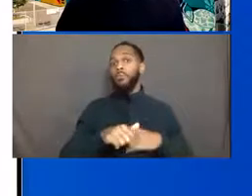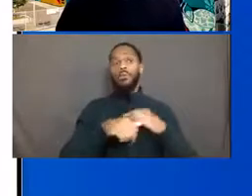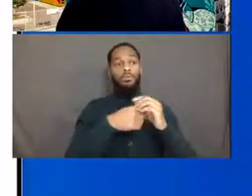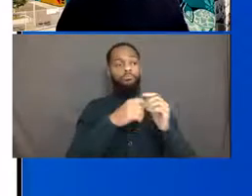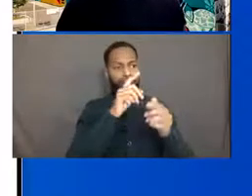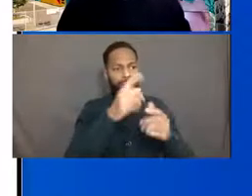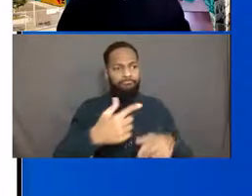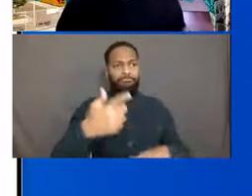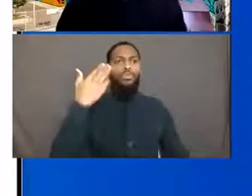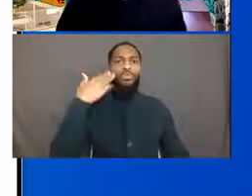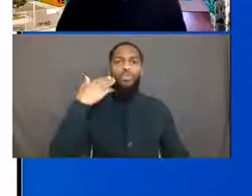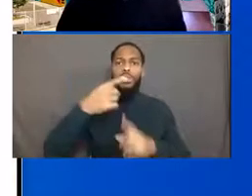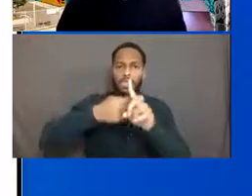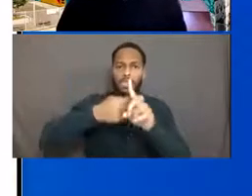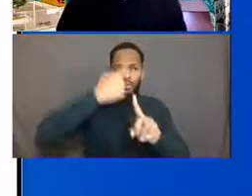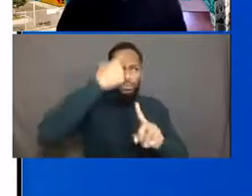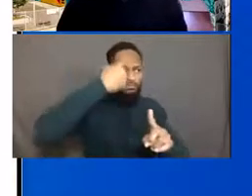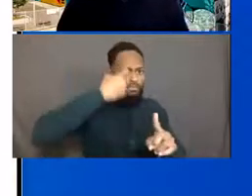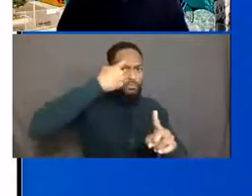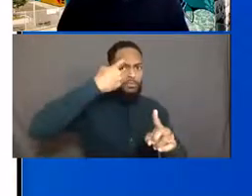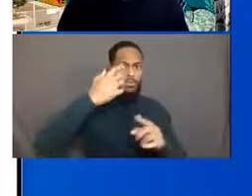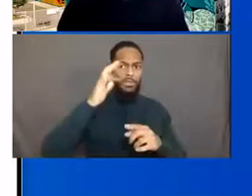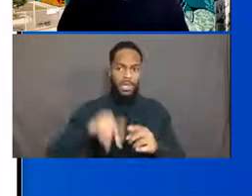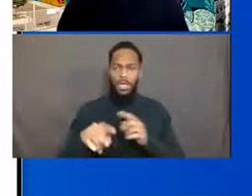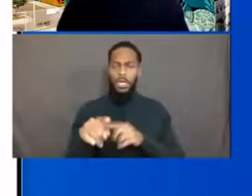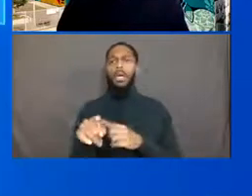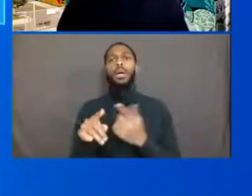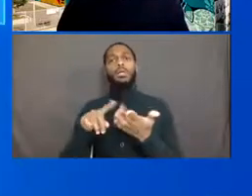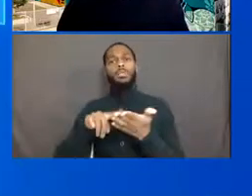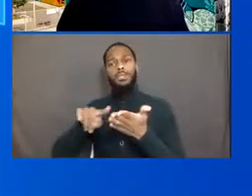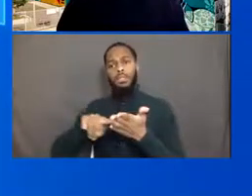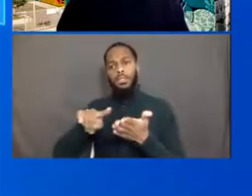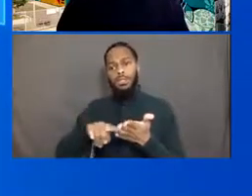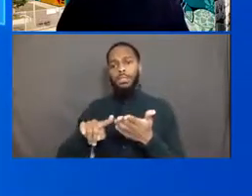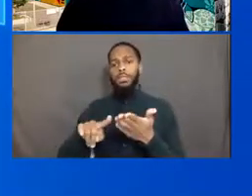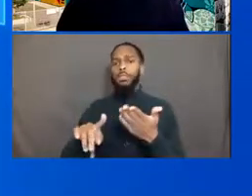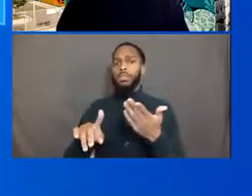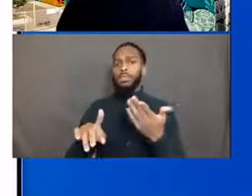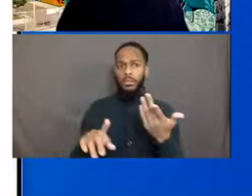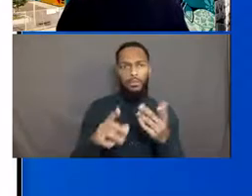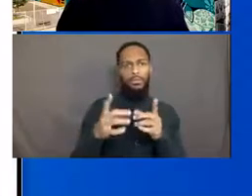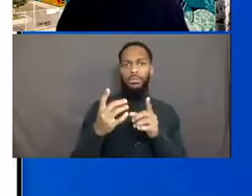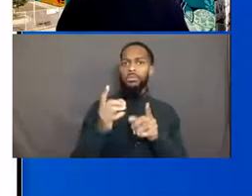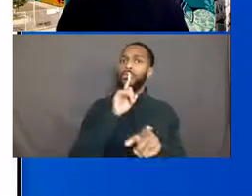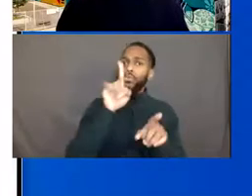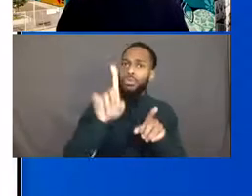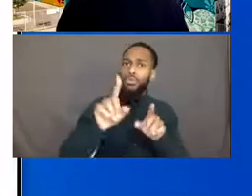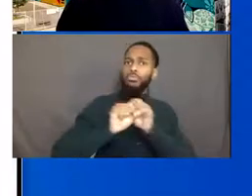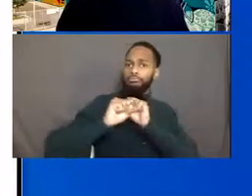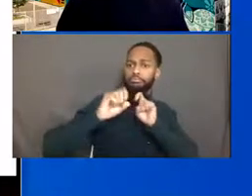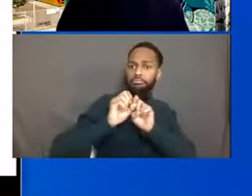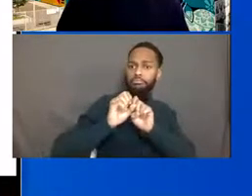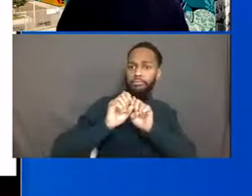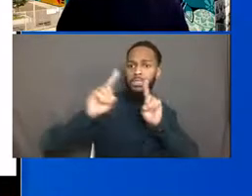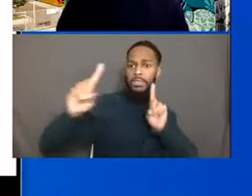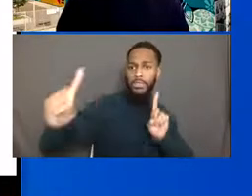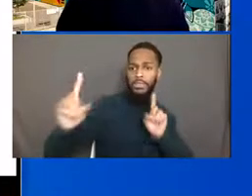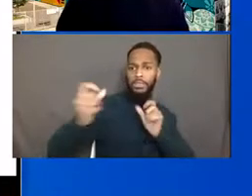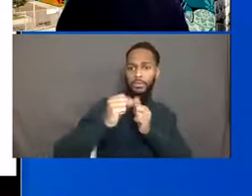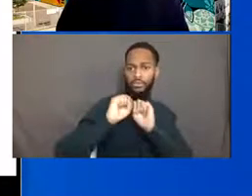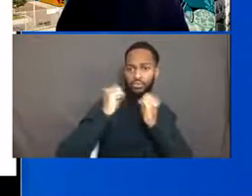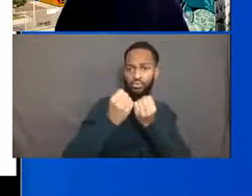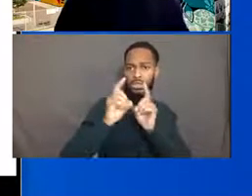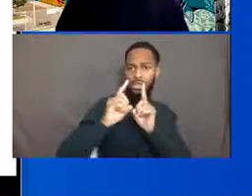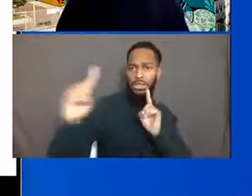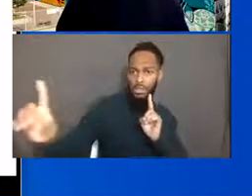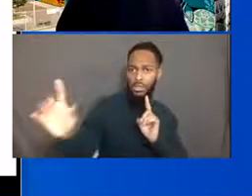frequently, practicing social distancing, etc. Give us just a moment to get this PowerPoint back up.